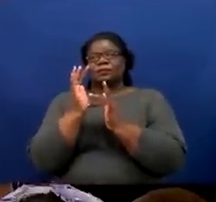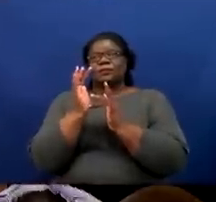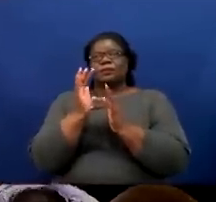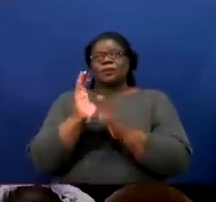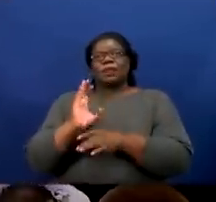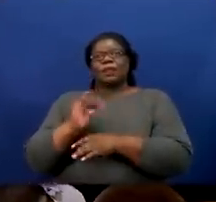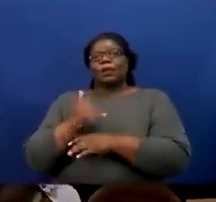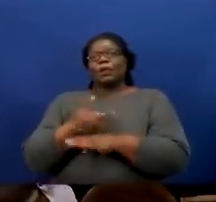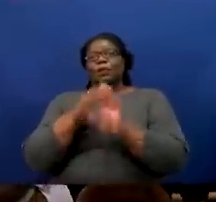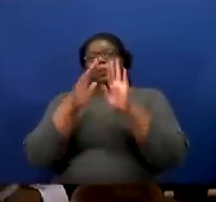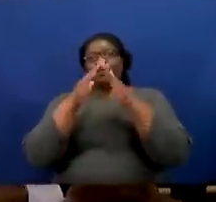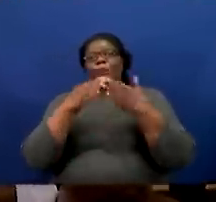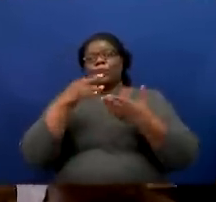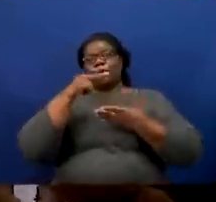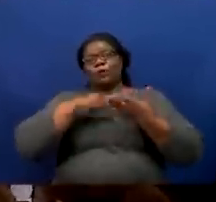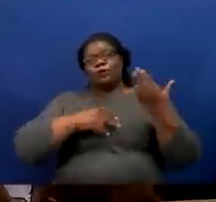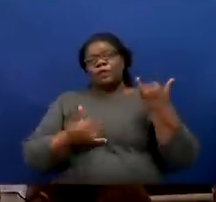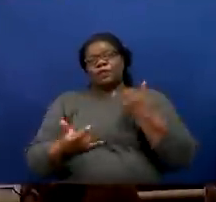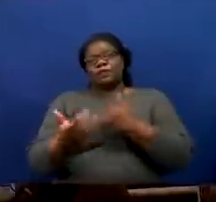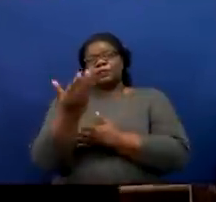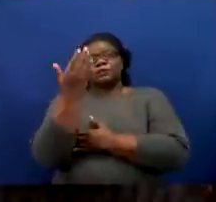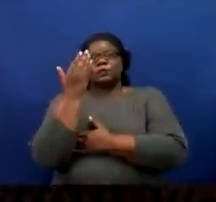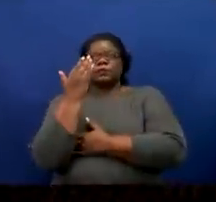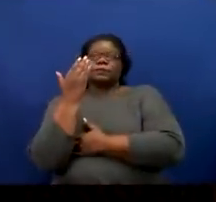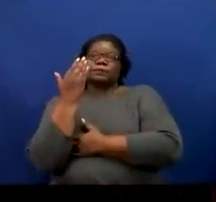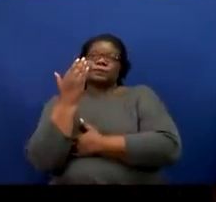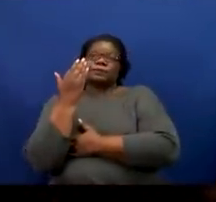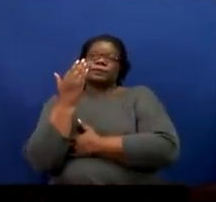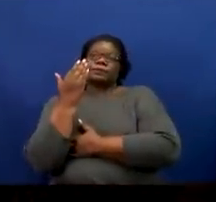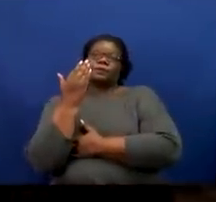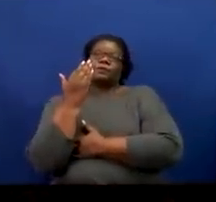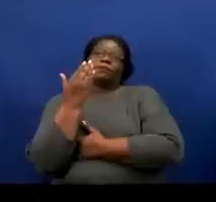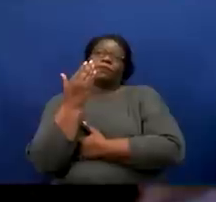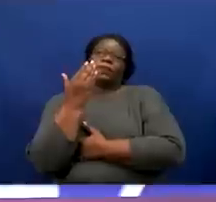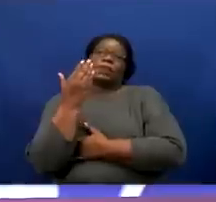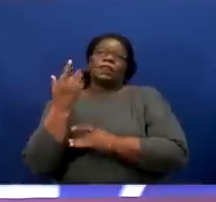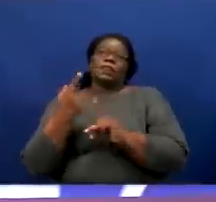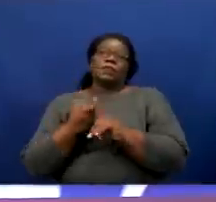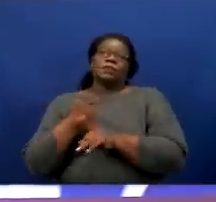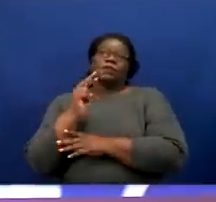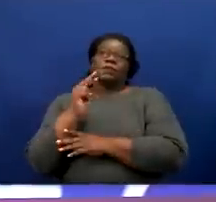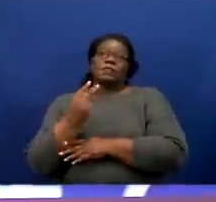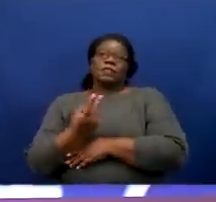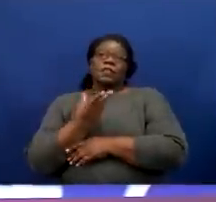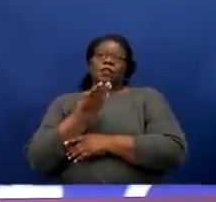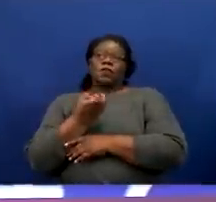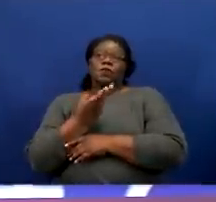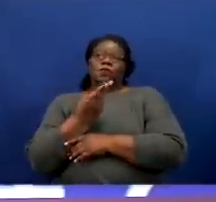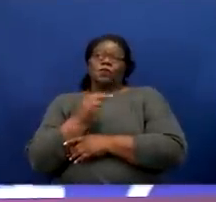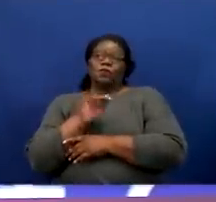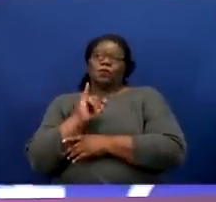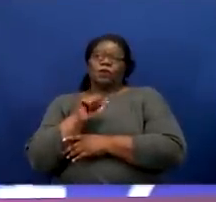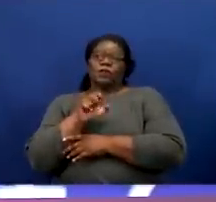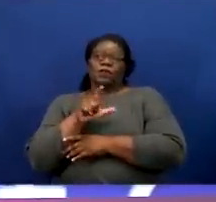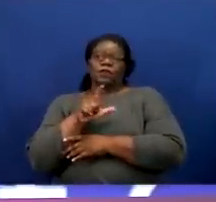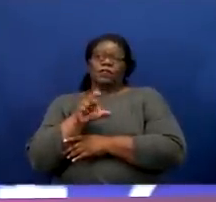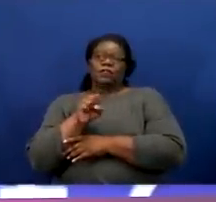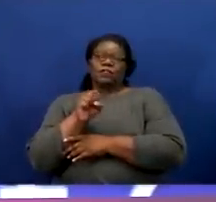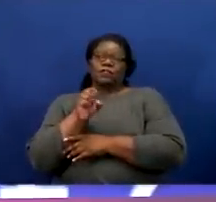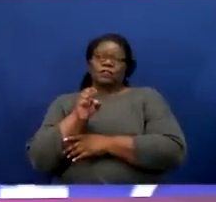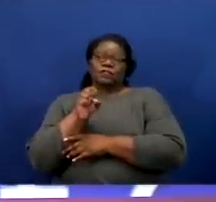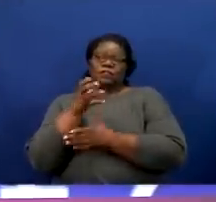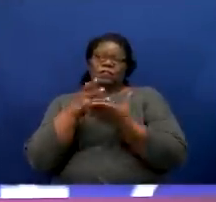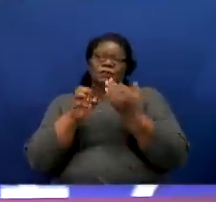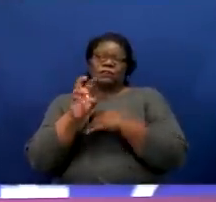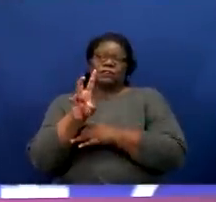Our scripture reading for this morning will be coming from 2 Chronicles chapter 7,